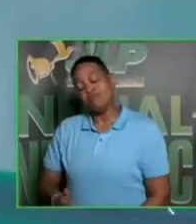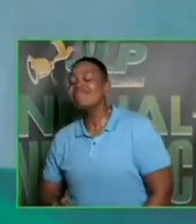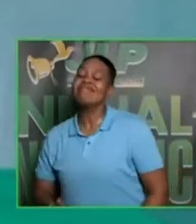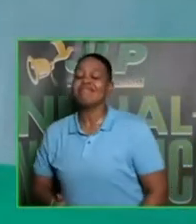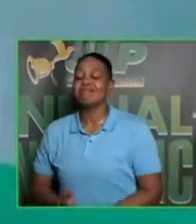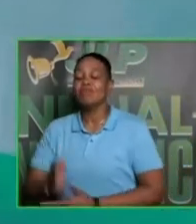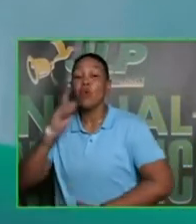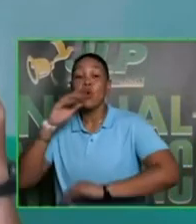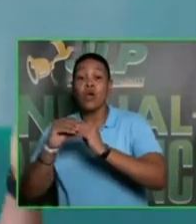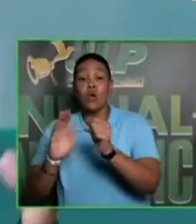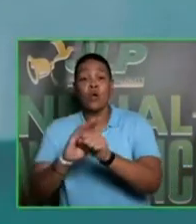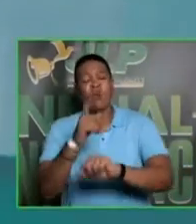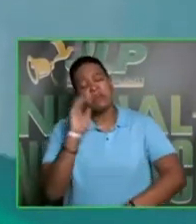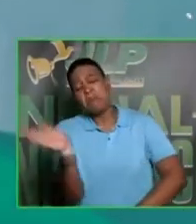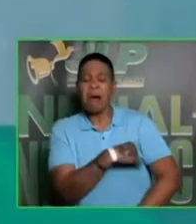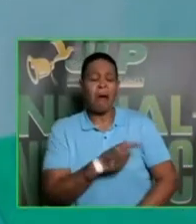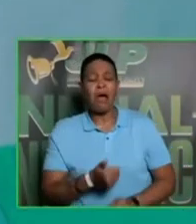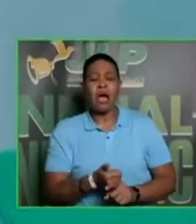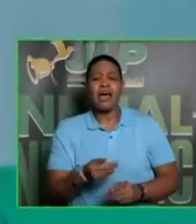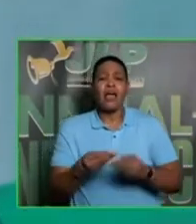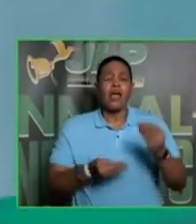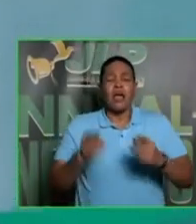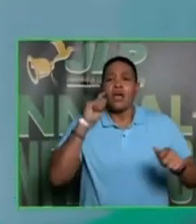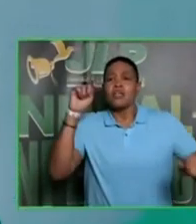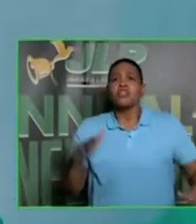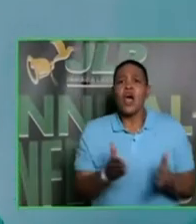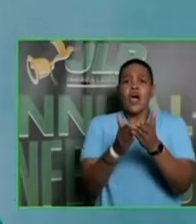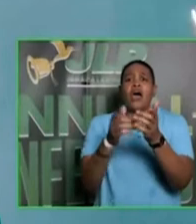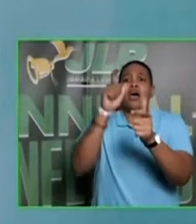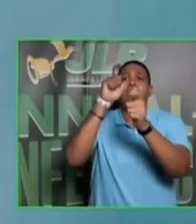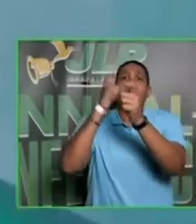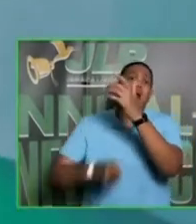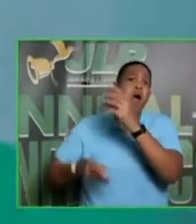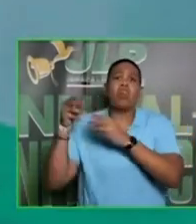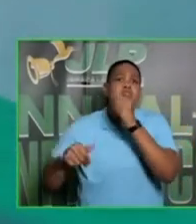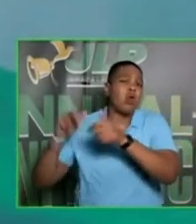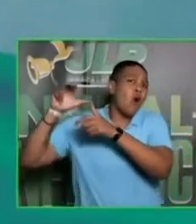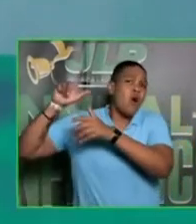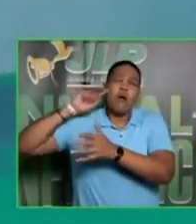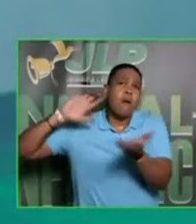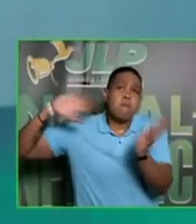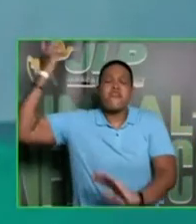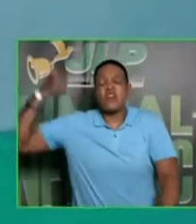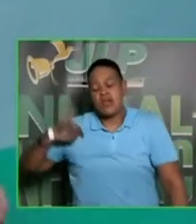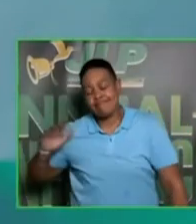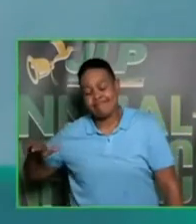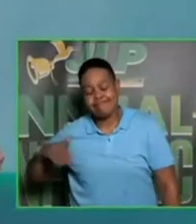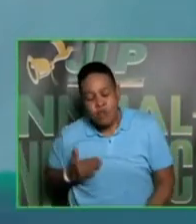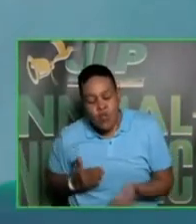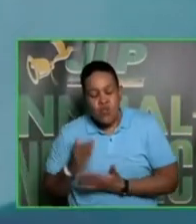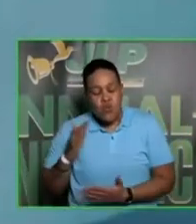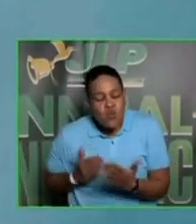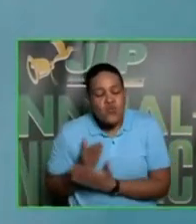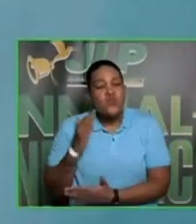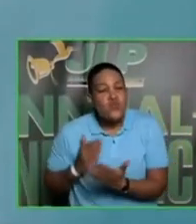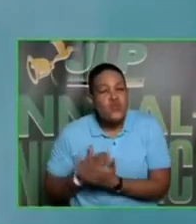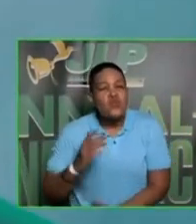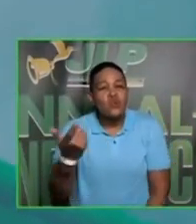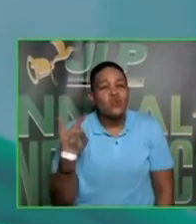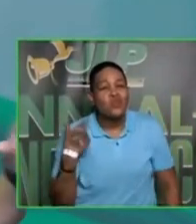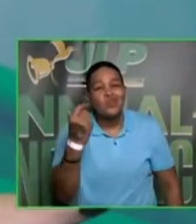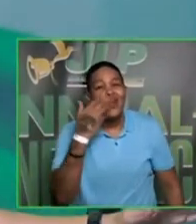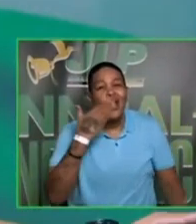of COVID, of supply chain shocks, of hurricanes and other natural disasters. And we have done it so